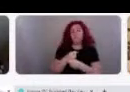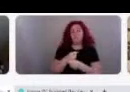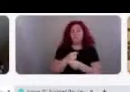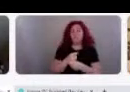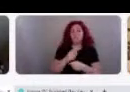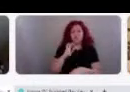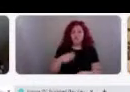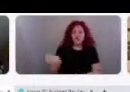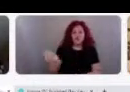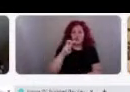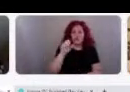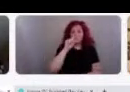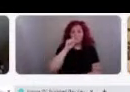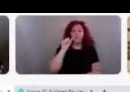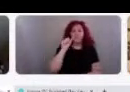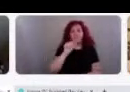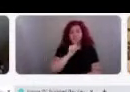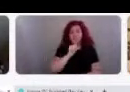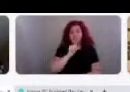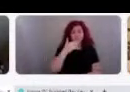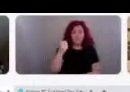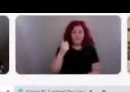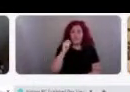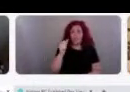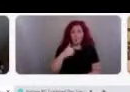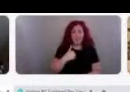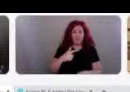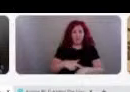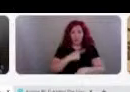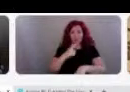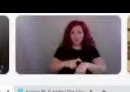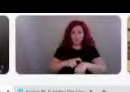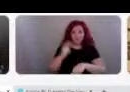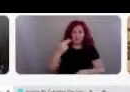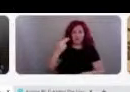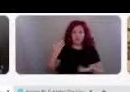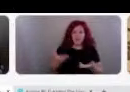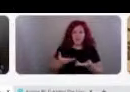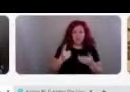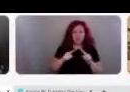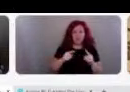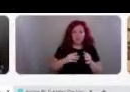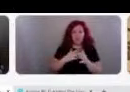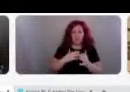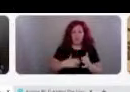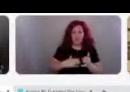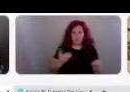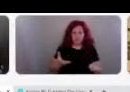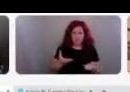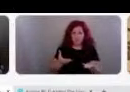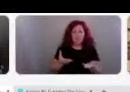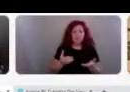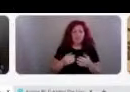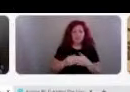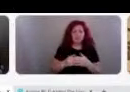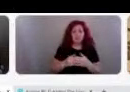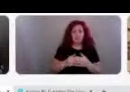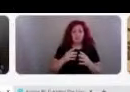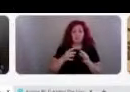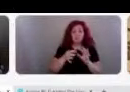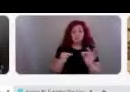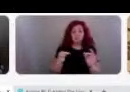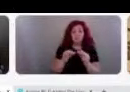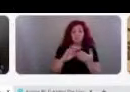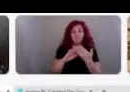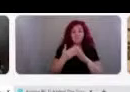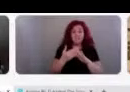travels we loved arizona the best so i don't have a long-term history here but um my passion is no less i just wanted to state off the bat that town boundaries and